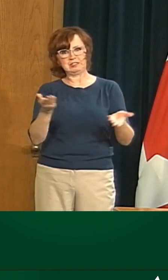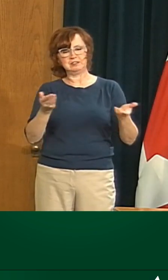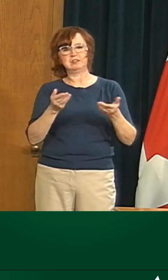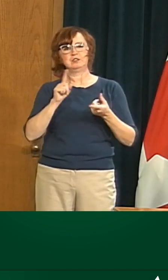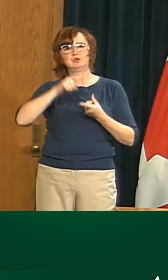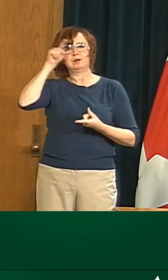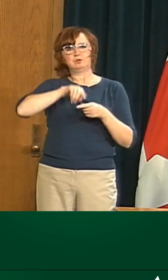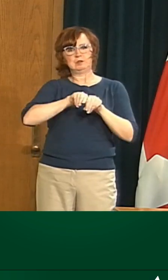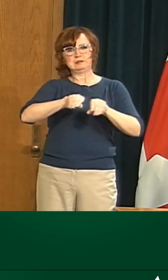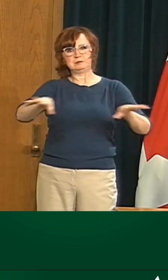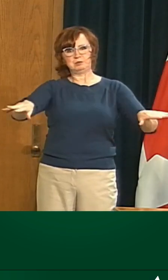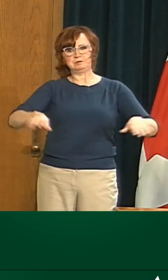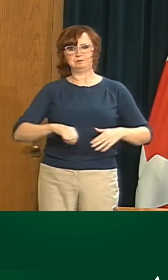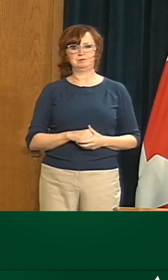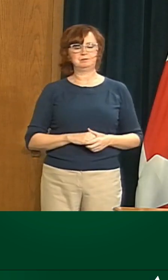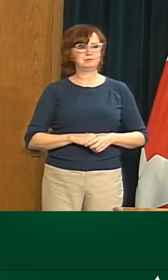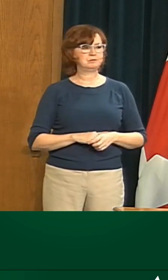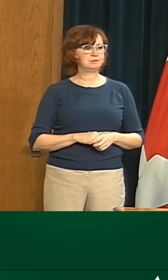answer any questions.